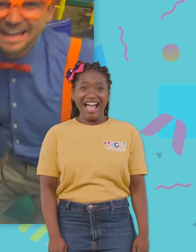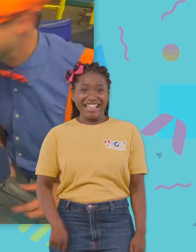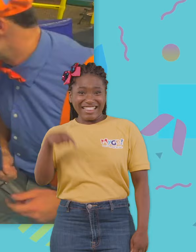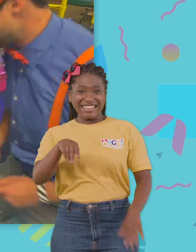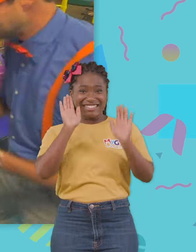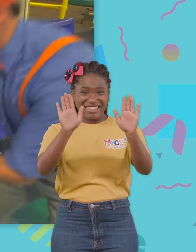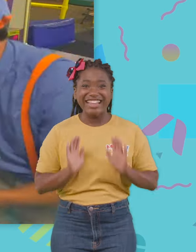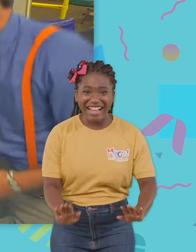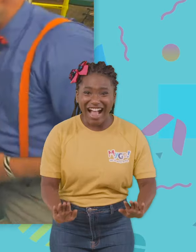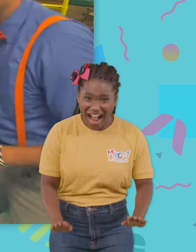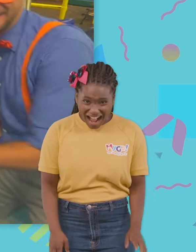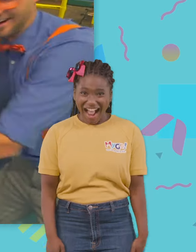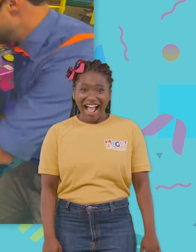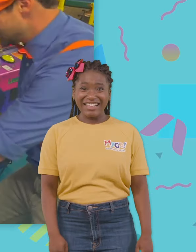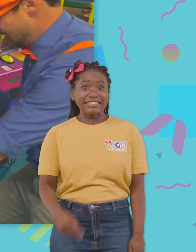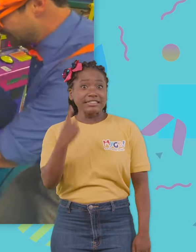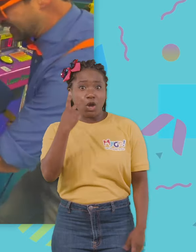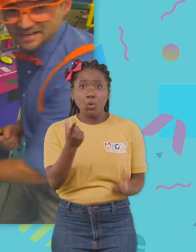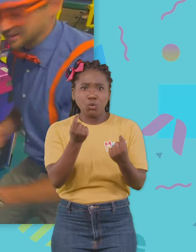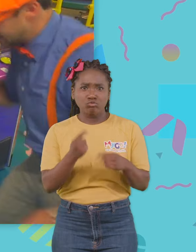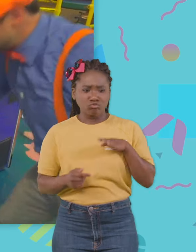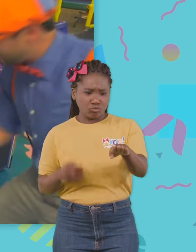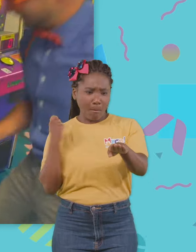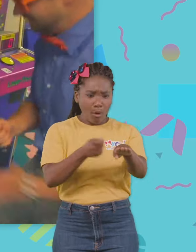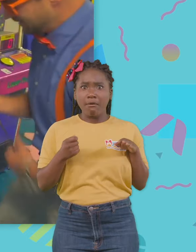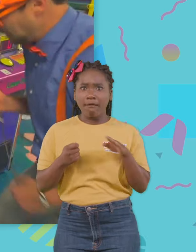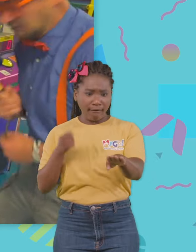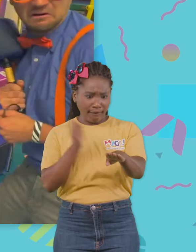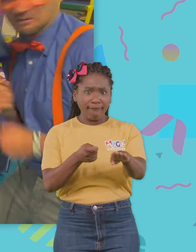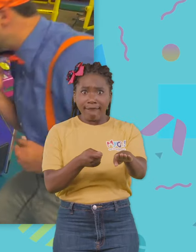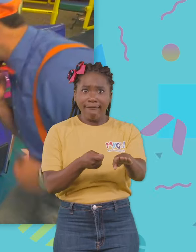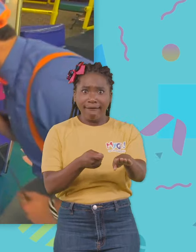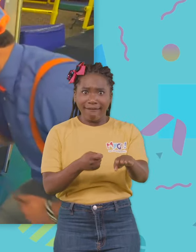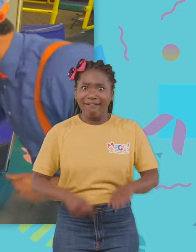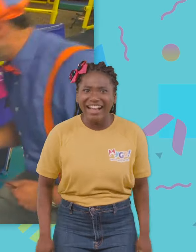Oh. Wait, this is awesome. See, you have to hit them when they come out.